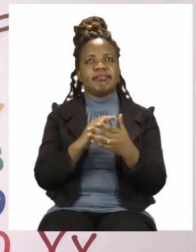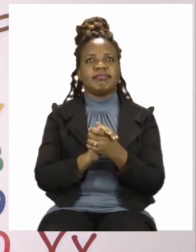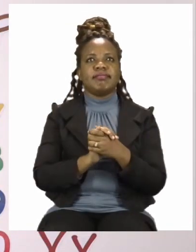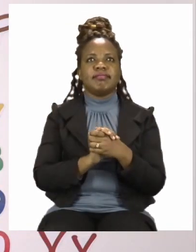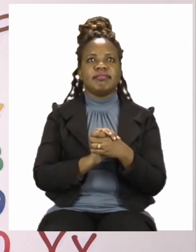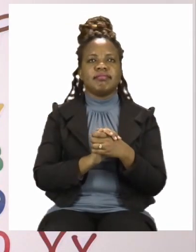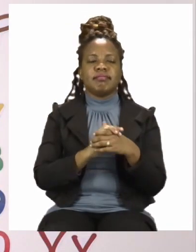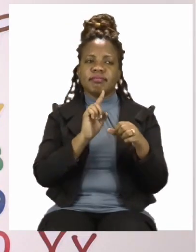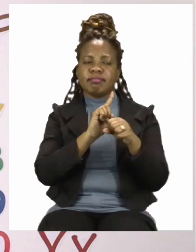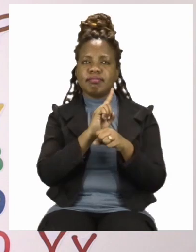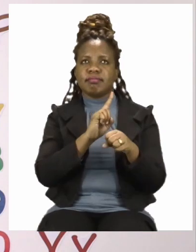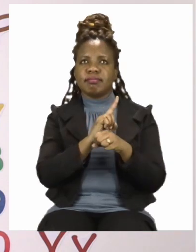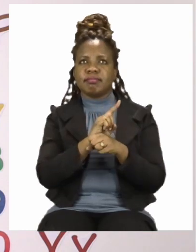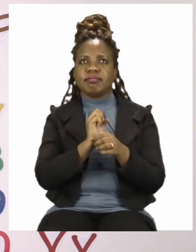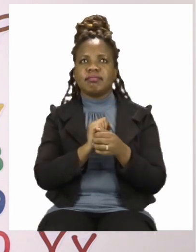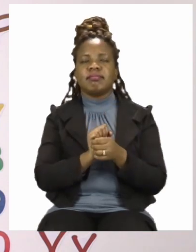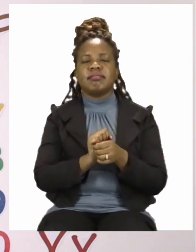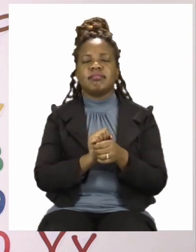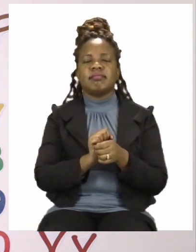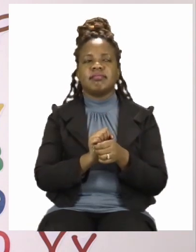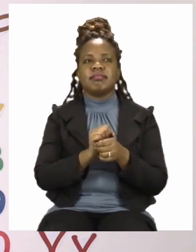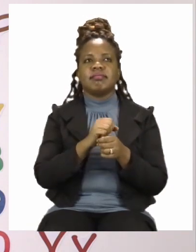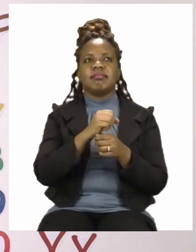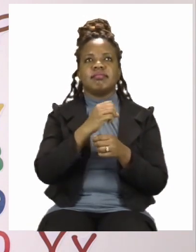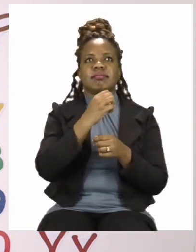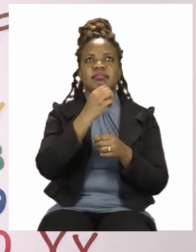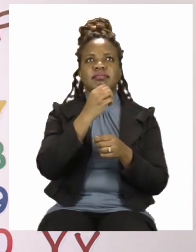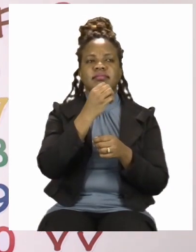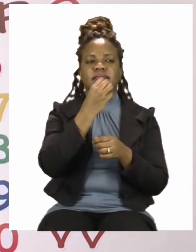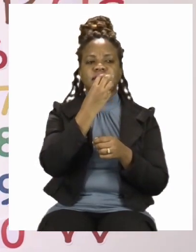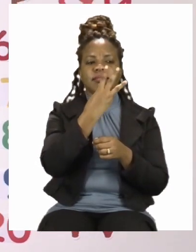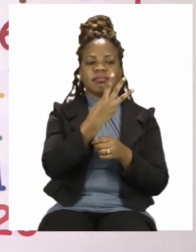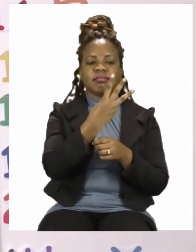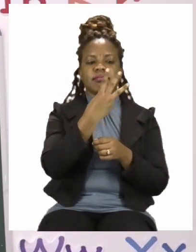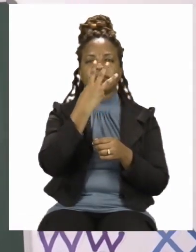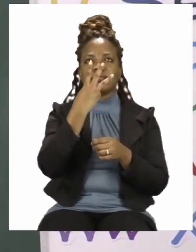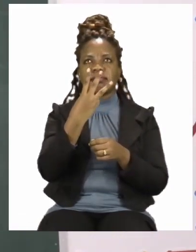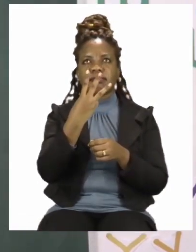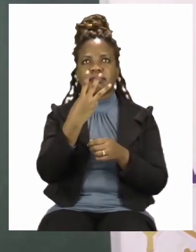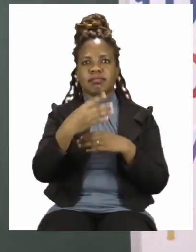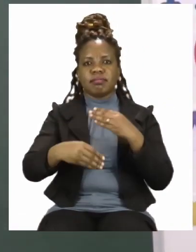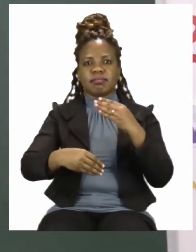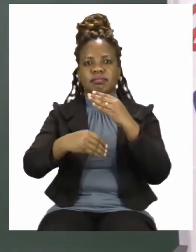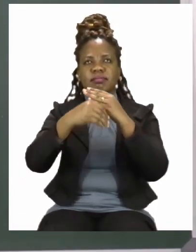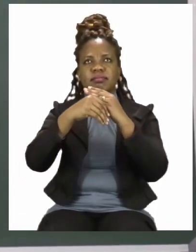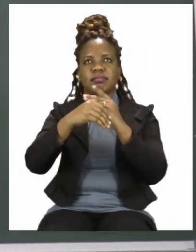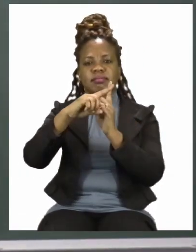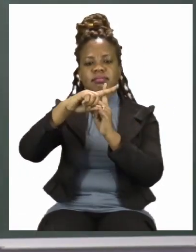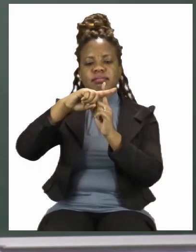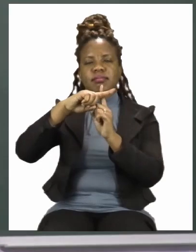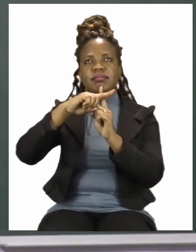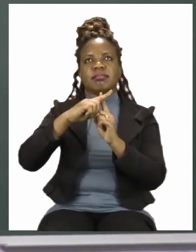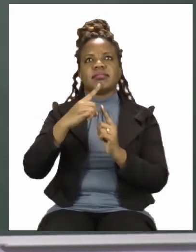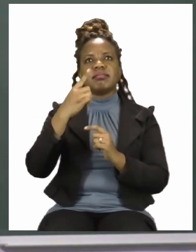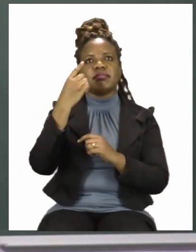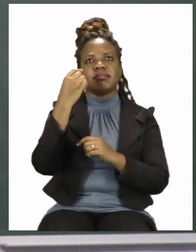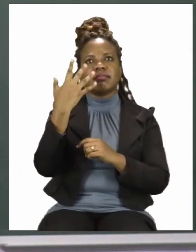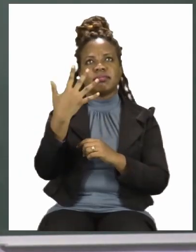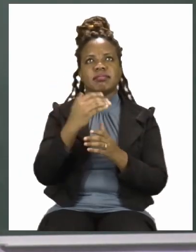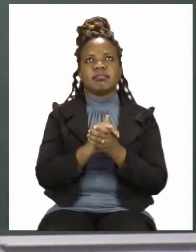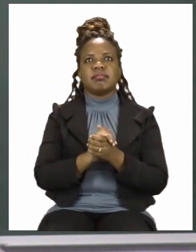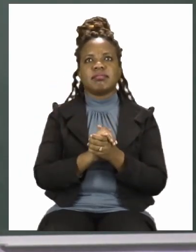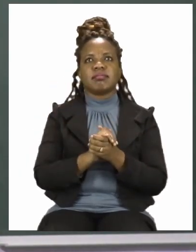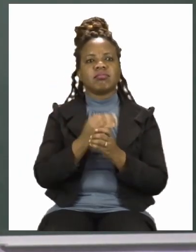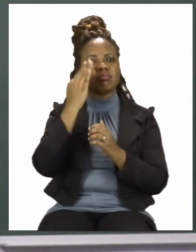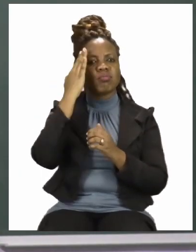one says 33 plus 5. Now we already know that these are our